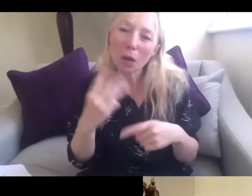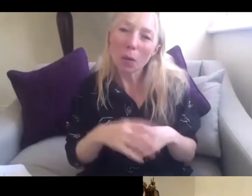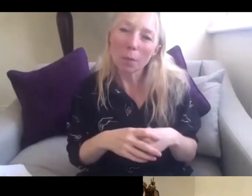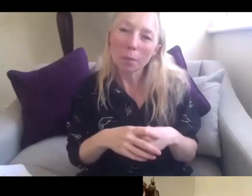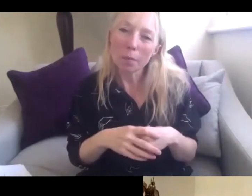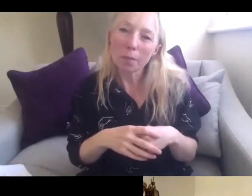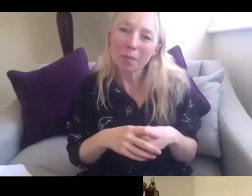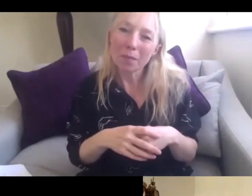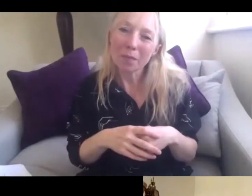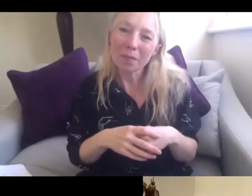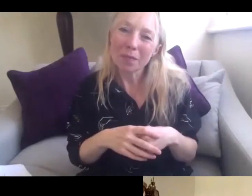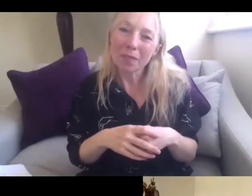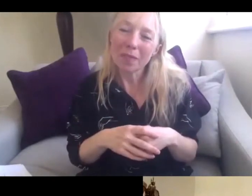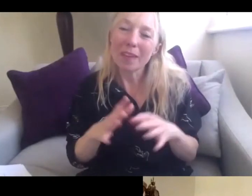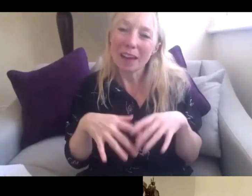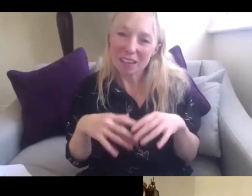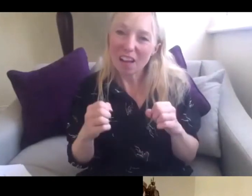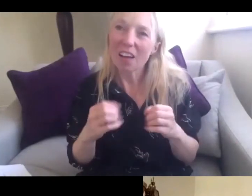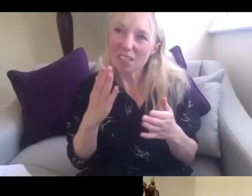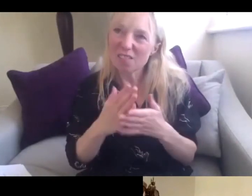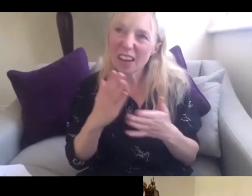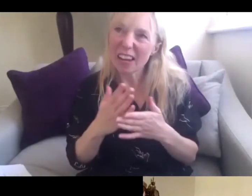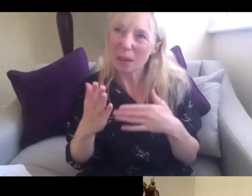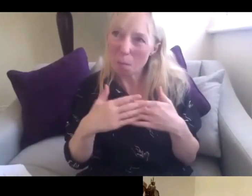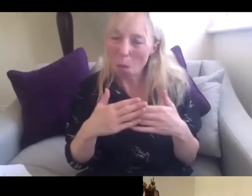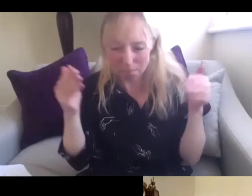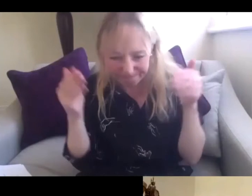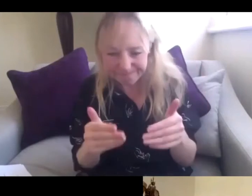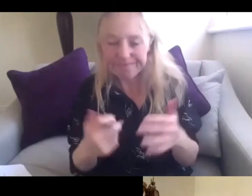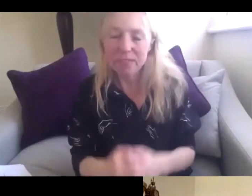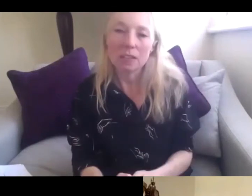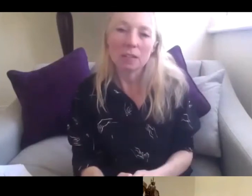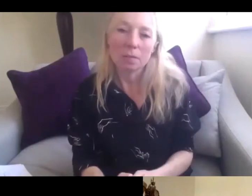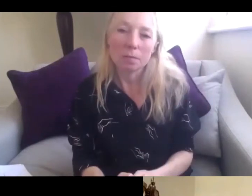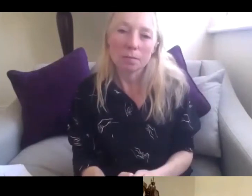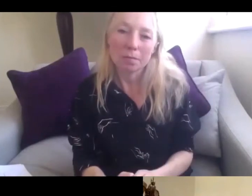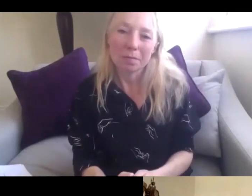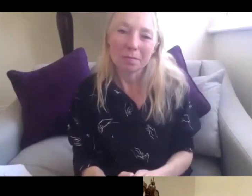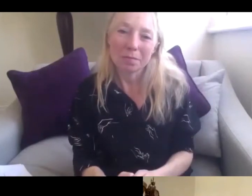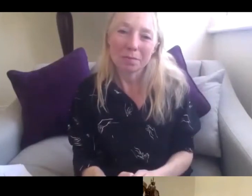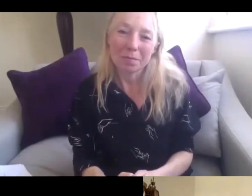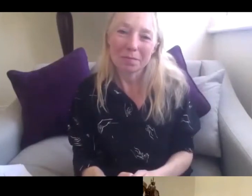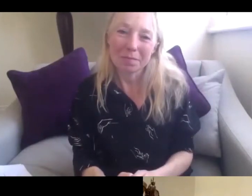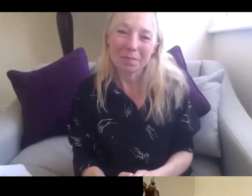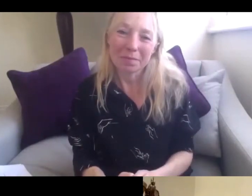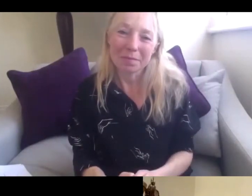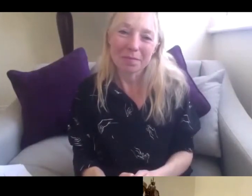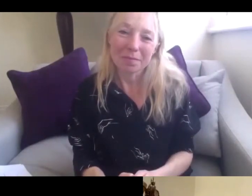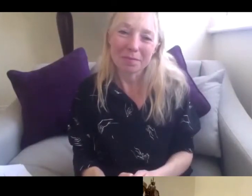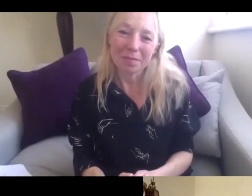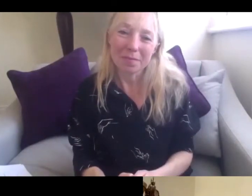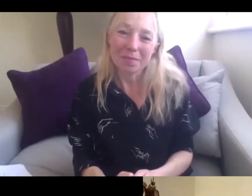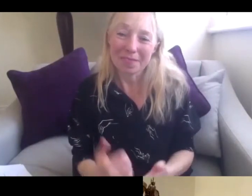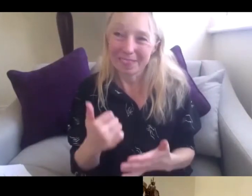And that's when I started taking it more seriously. Fantastic, thank you. Do you have any tips